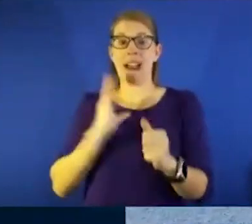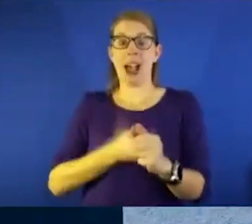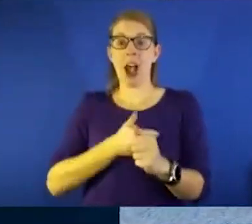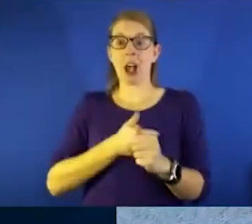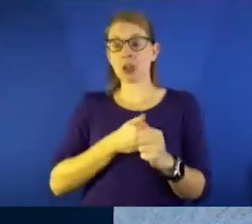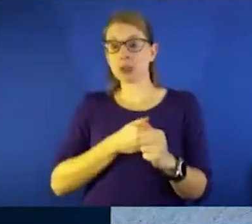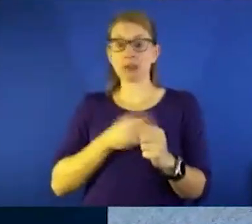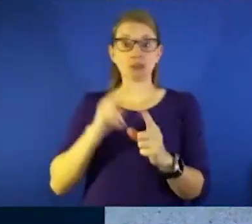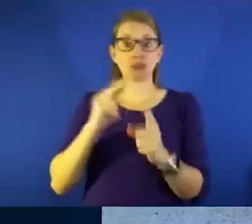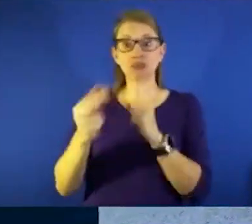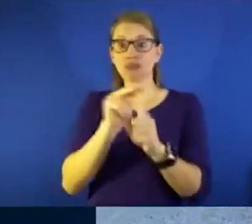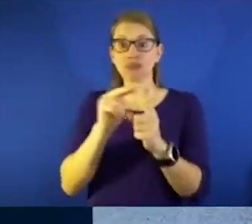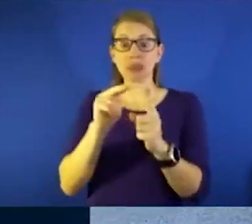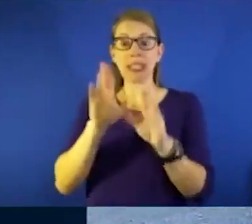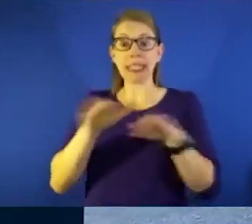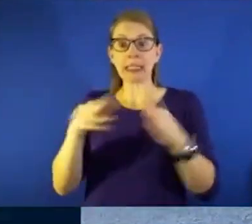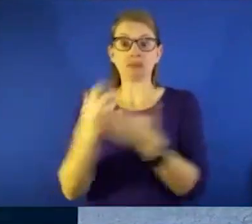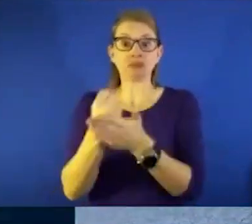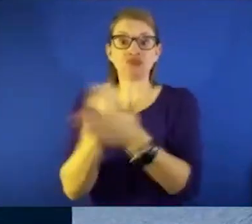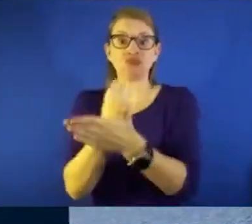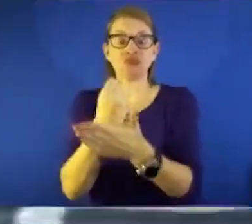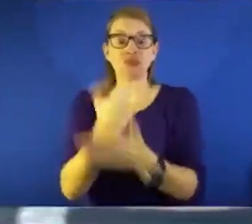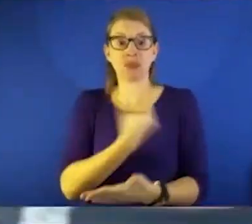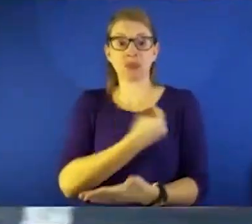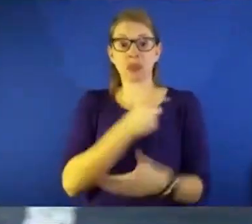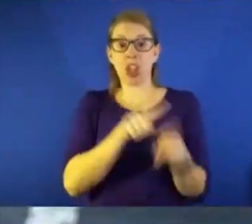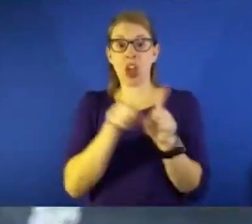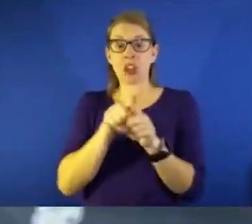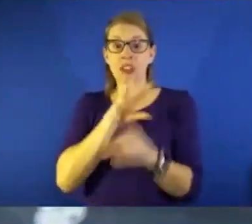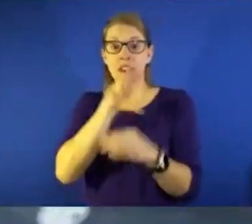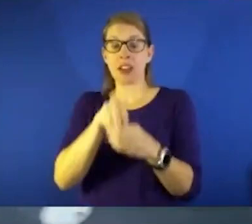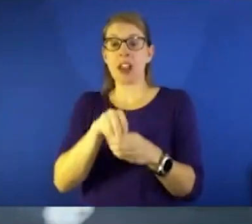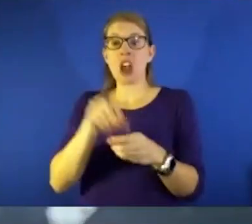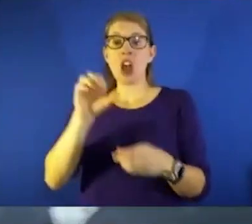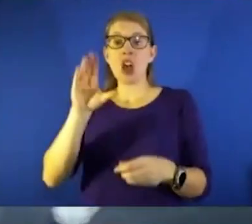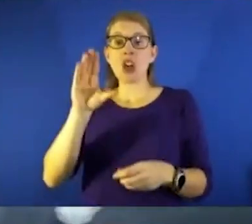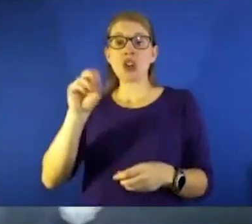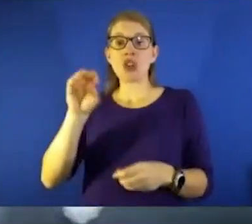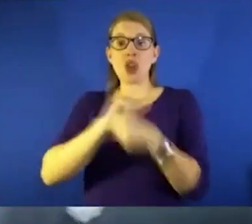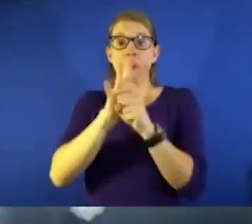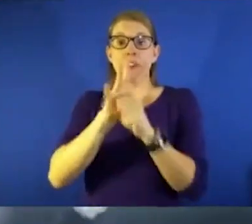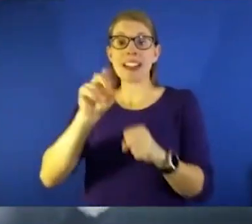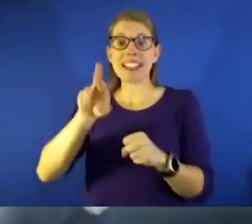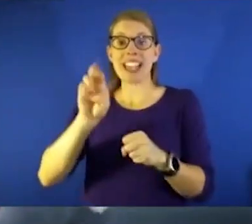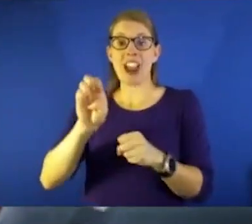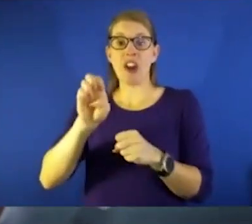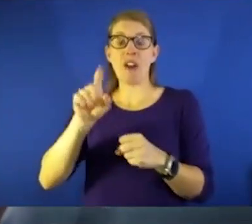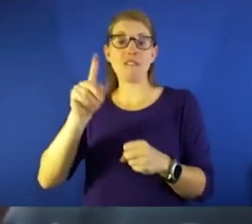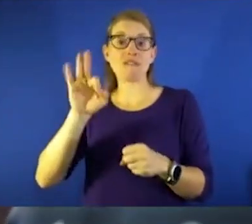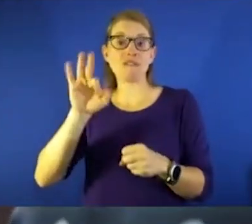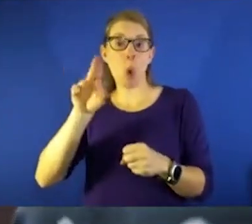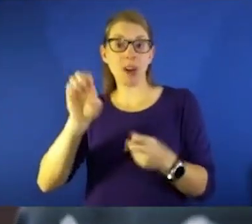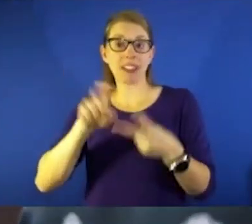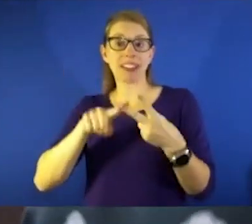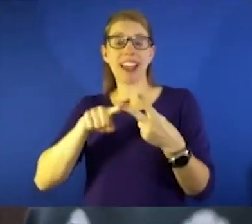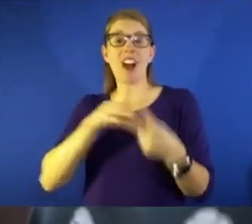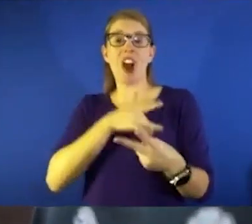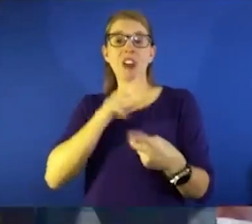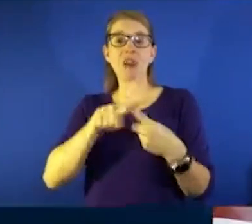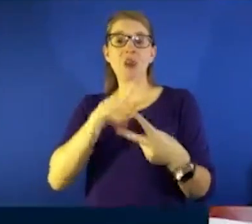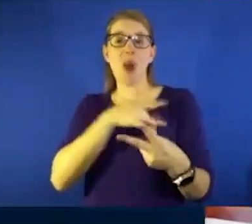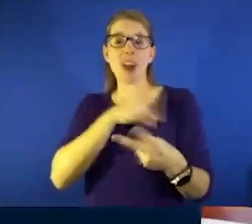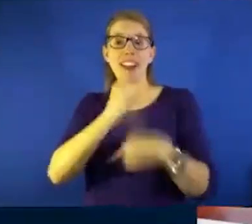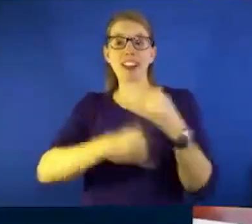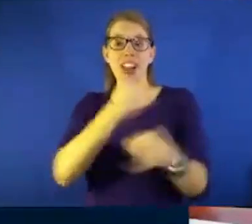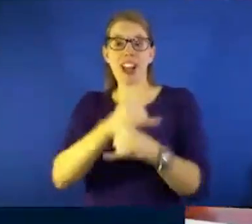them, and we're also going to be joined by members of the COVID Care Force. There they are, and also Heart to Heart International. We're going to talk about how they are assisting